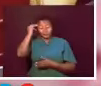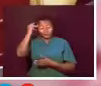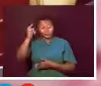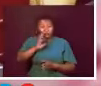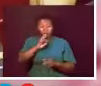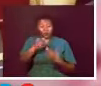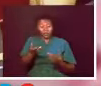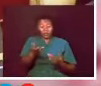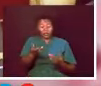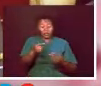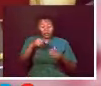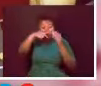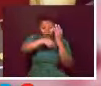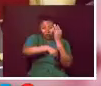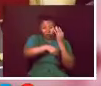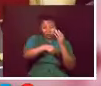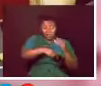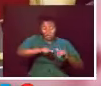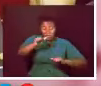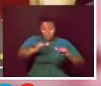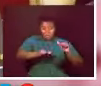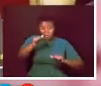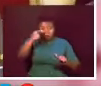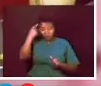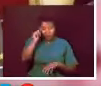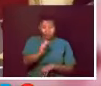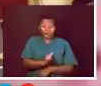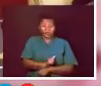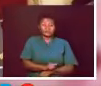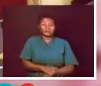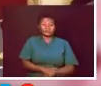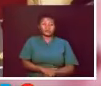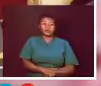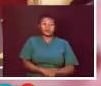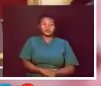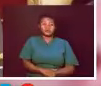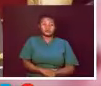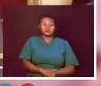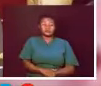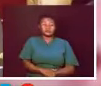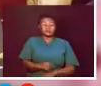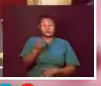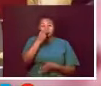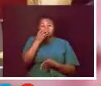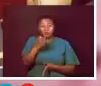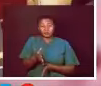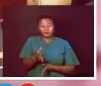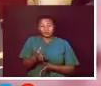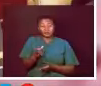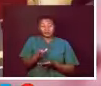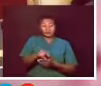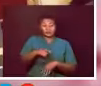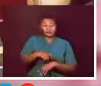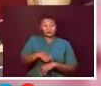detailed assessment of the outstanding scope of work. Mr. Speaker, at that time, we